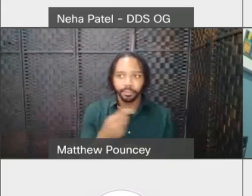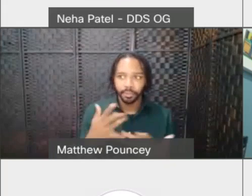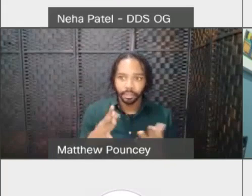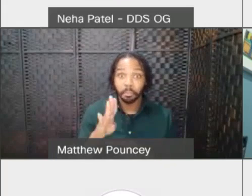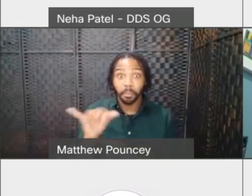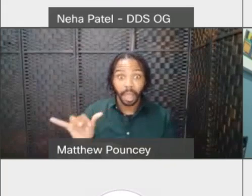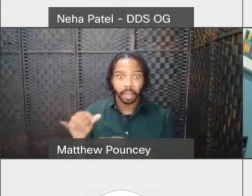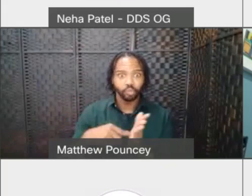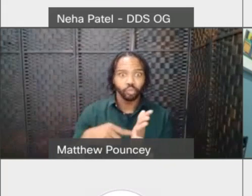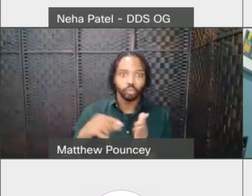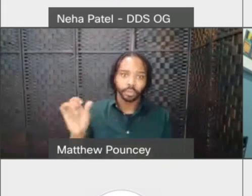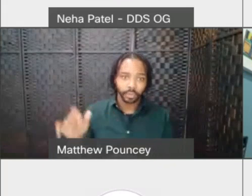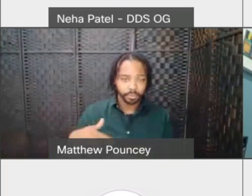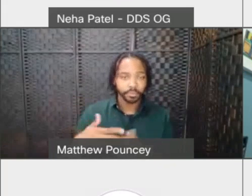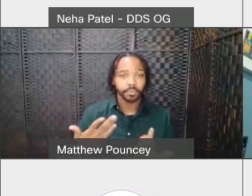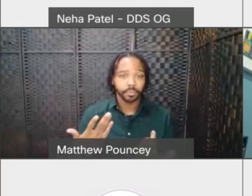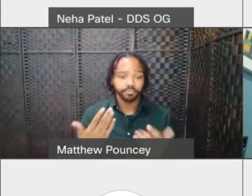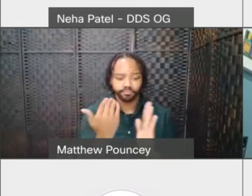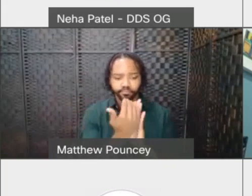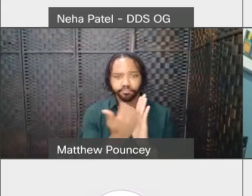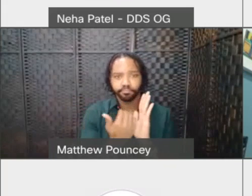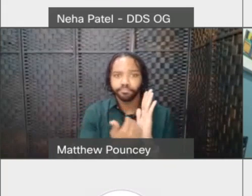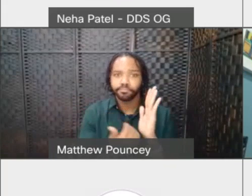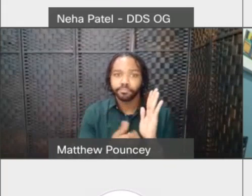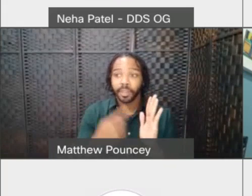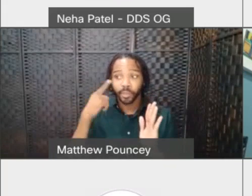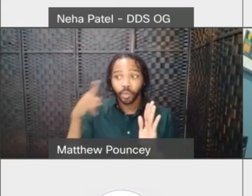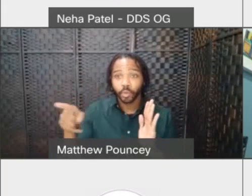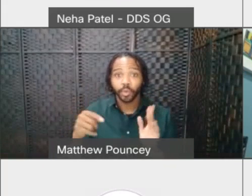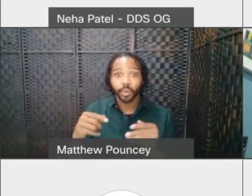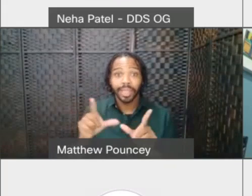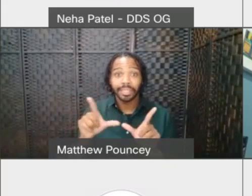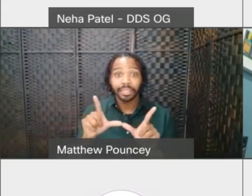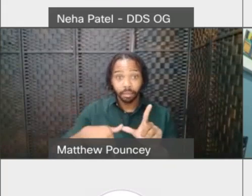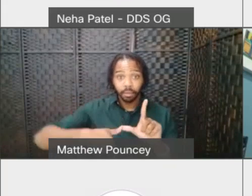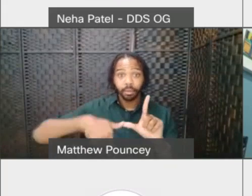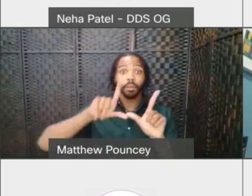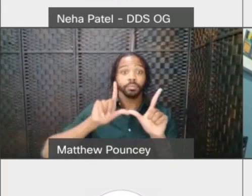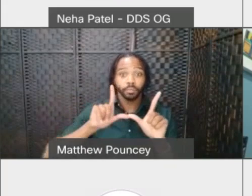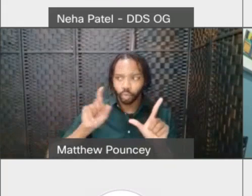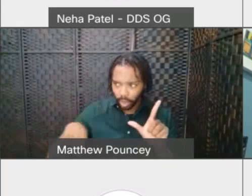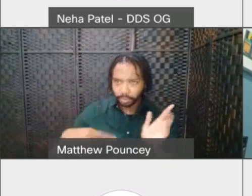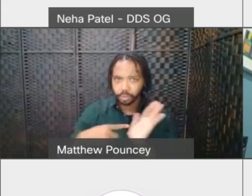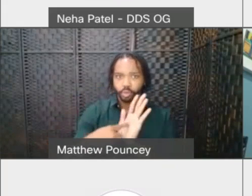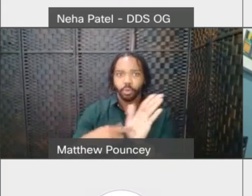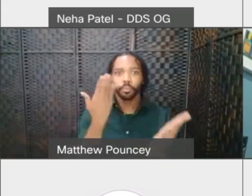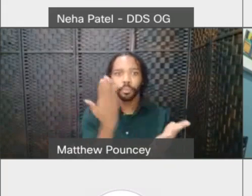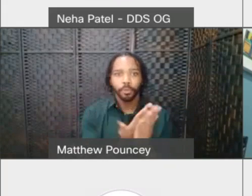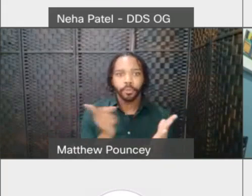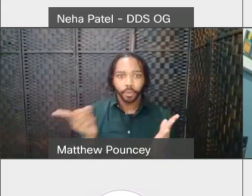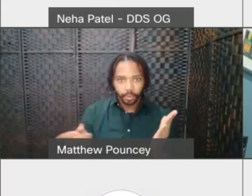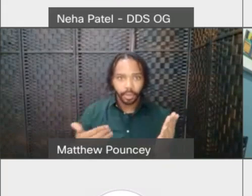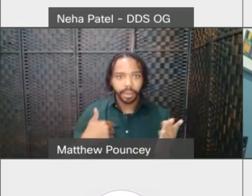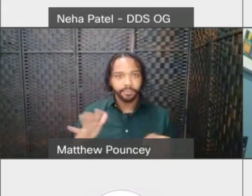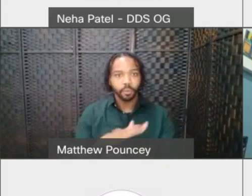and that in order to renew a license, a person has to demonstrate that they're fully vaccinated. And